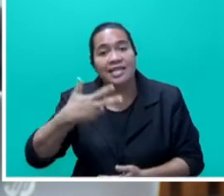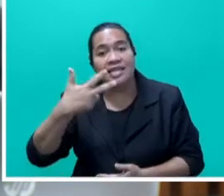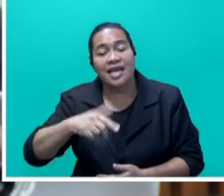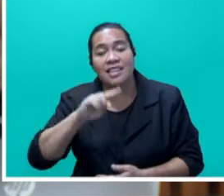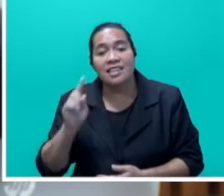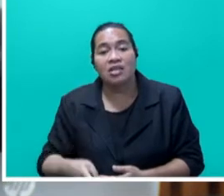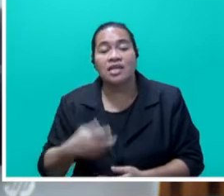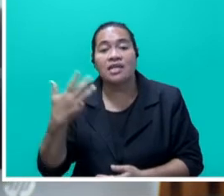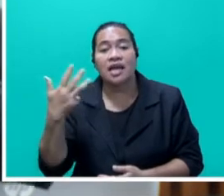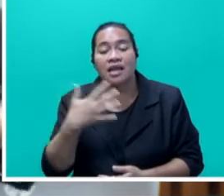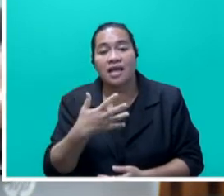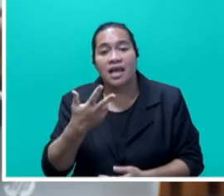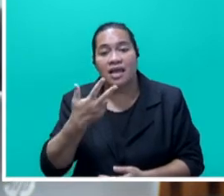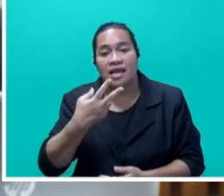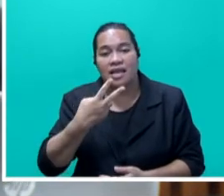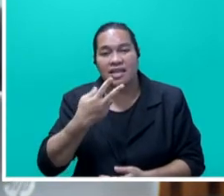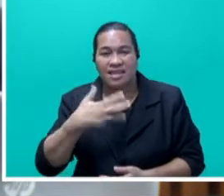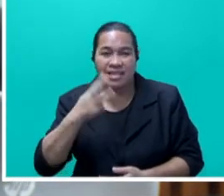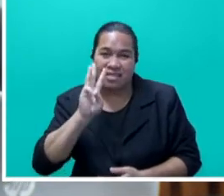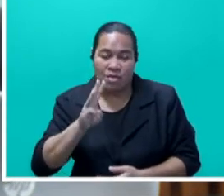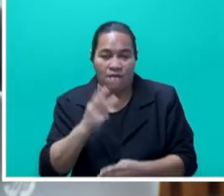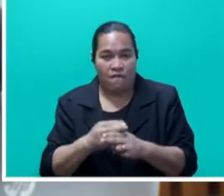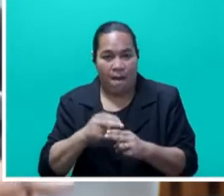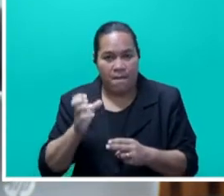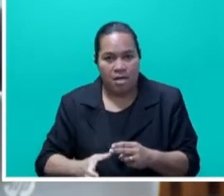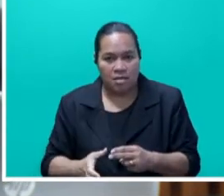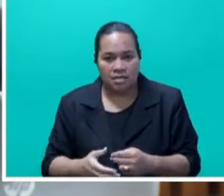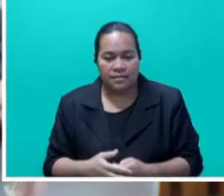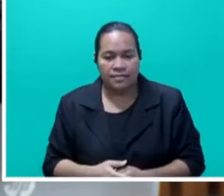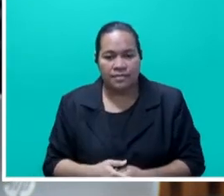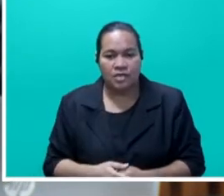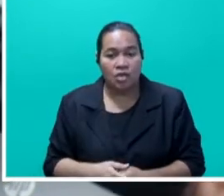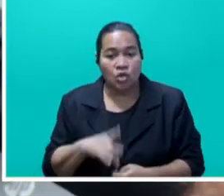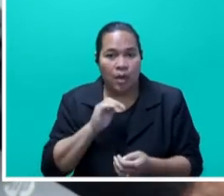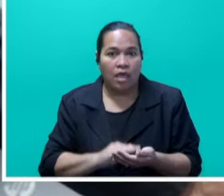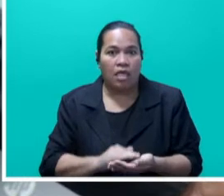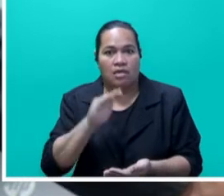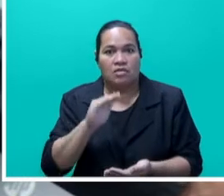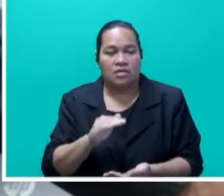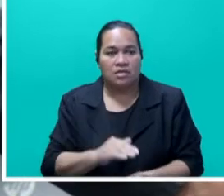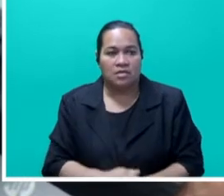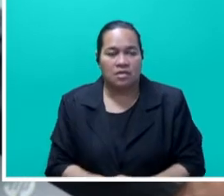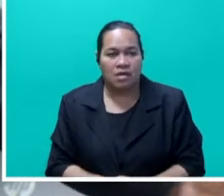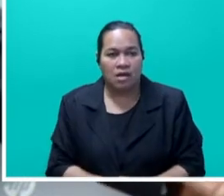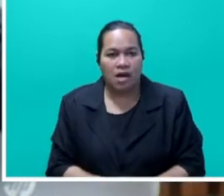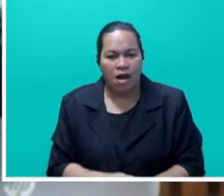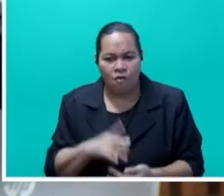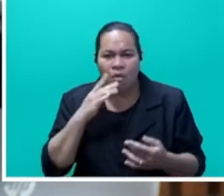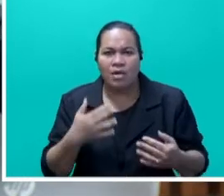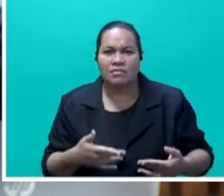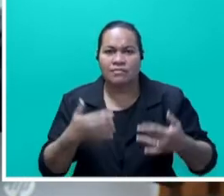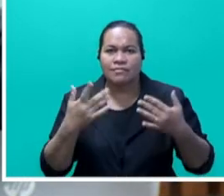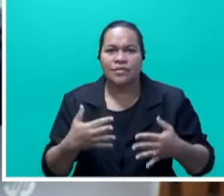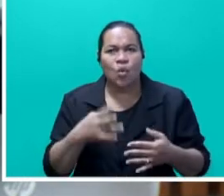98,993 farmers. Mr. Speaker, so a substantial increase from the census period,